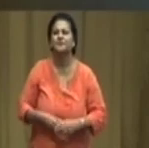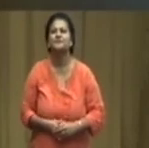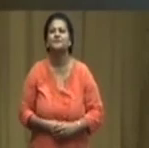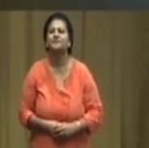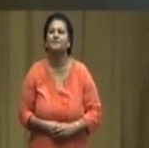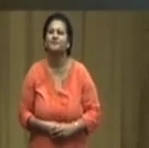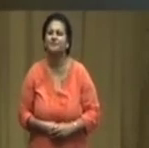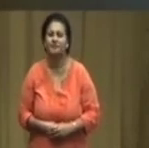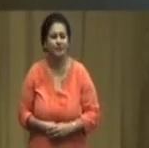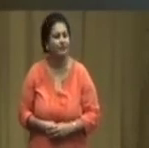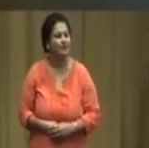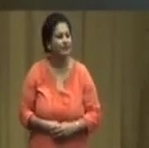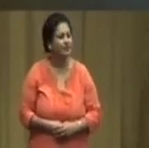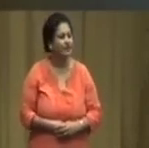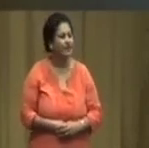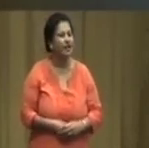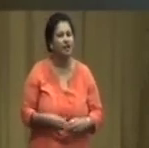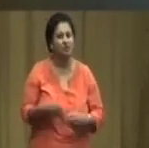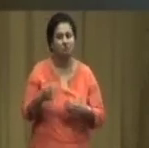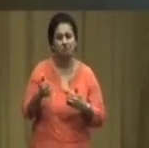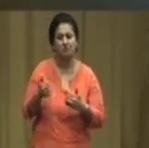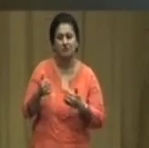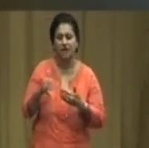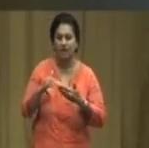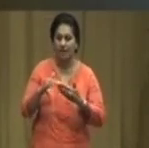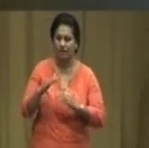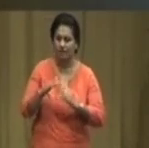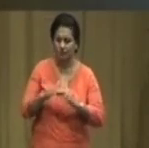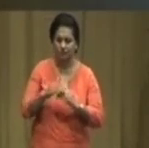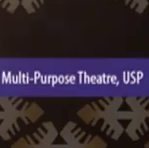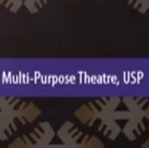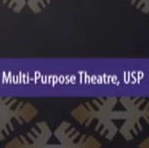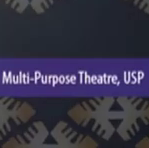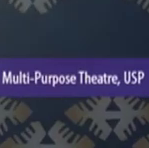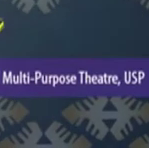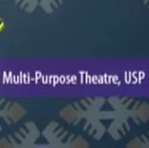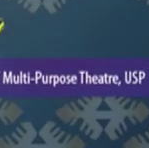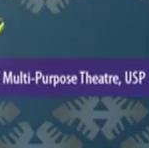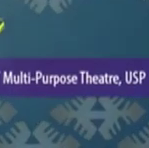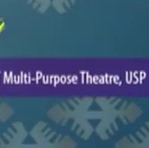well. So that's particularly helpful, particularly interesting, so thanks very much for your contribution there.